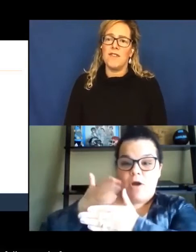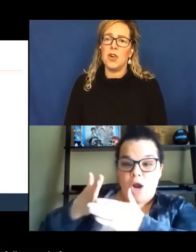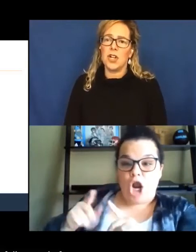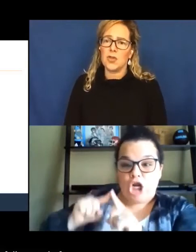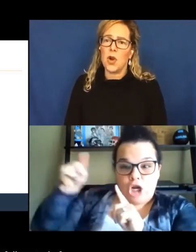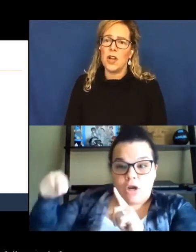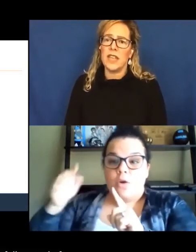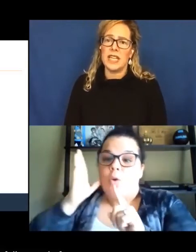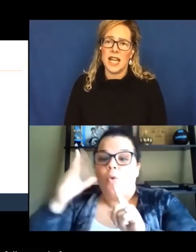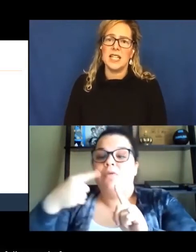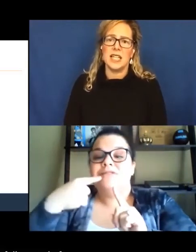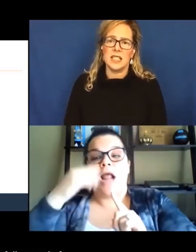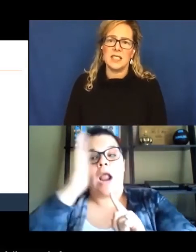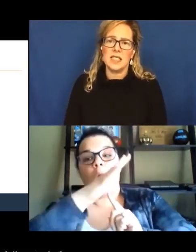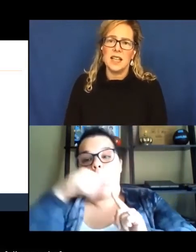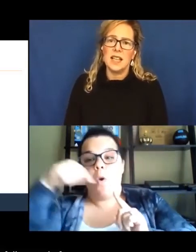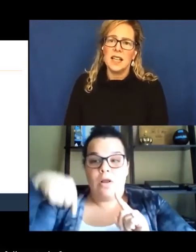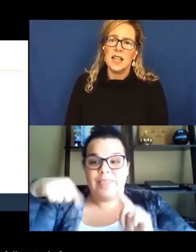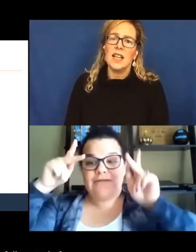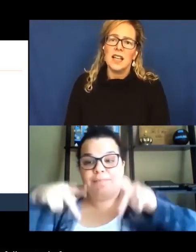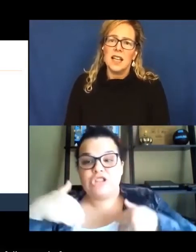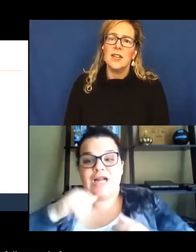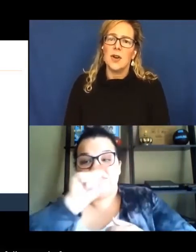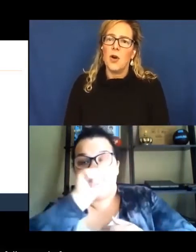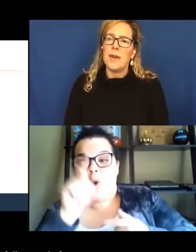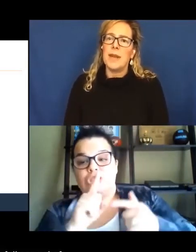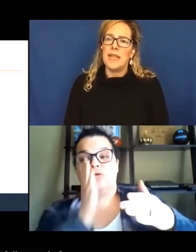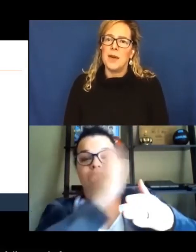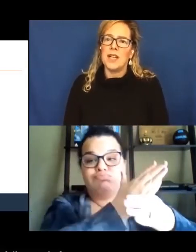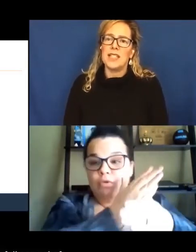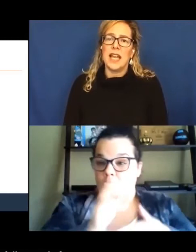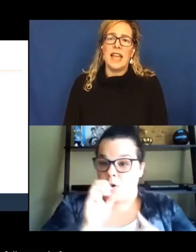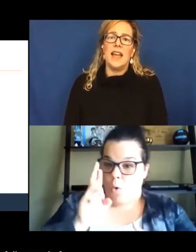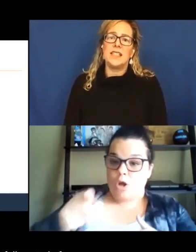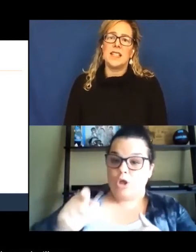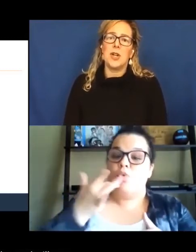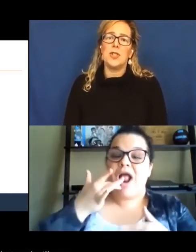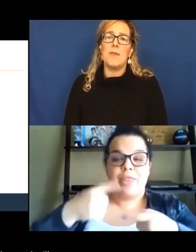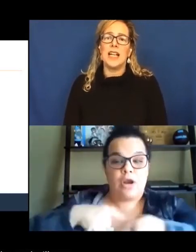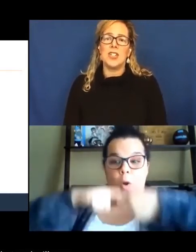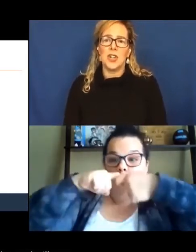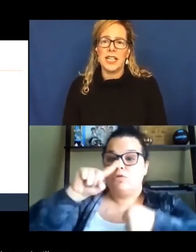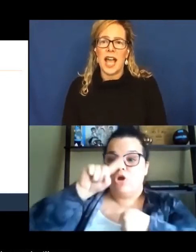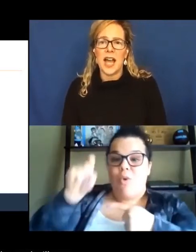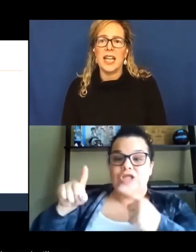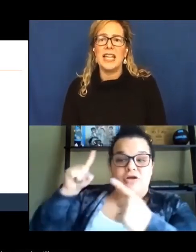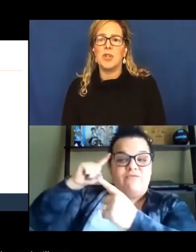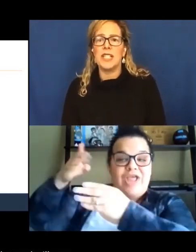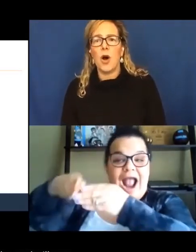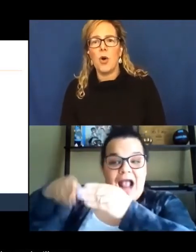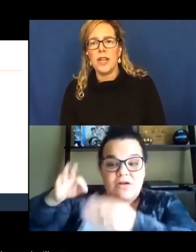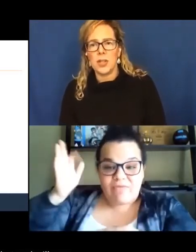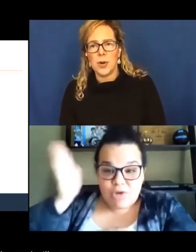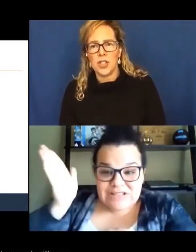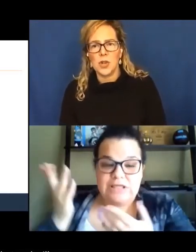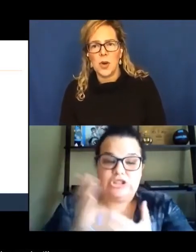that you have full control of the attendees. You know, and maybe they want to say that someone who's monitoring that and will